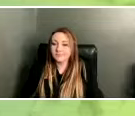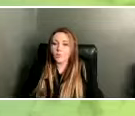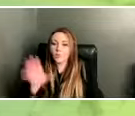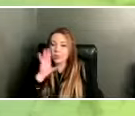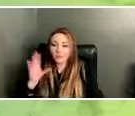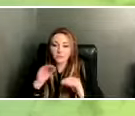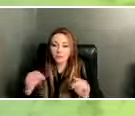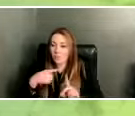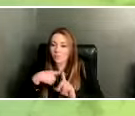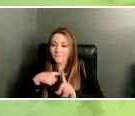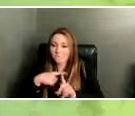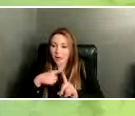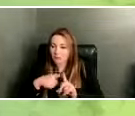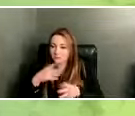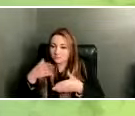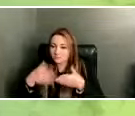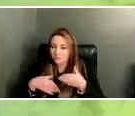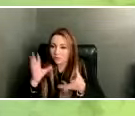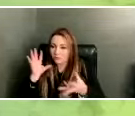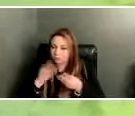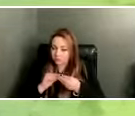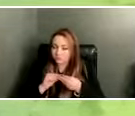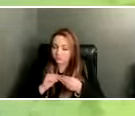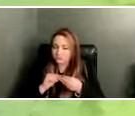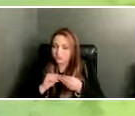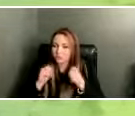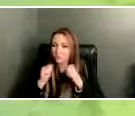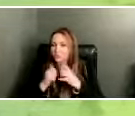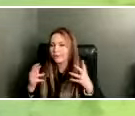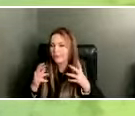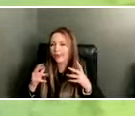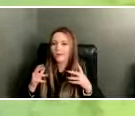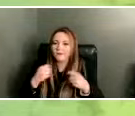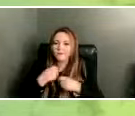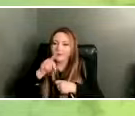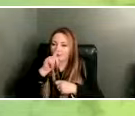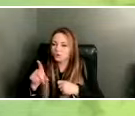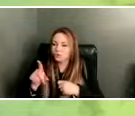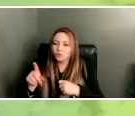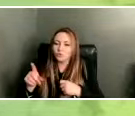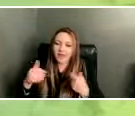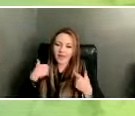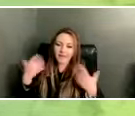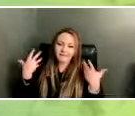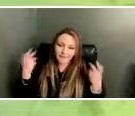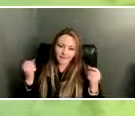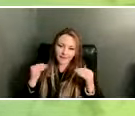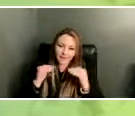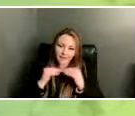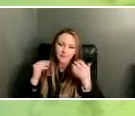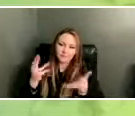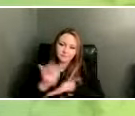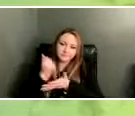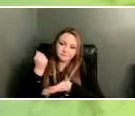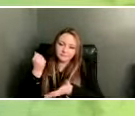positive health outcomes as a whole without ensuring that there is health equity